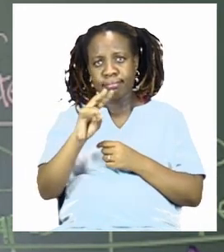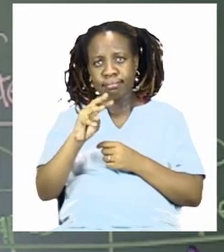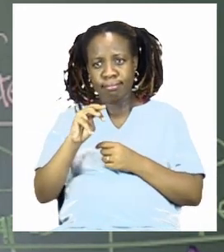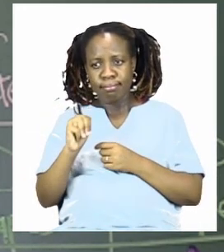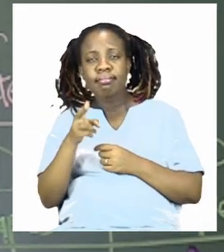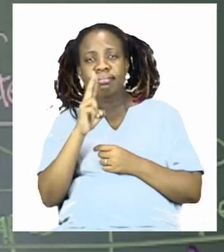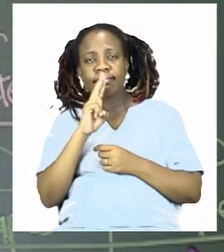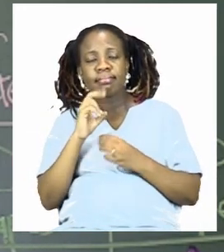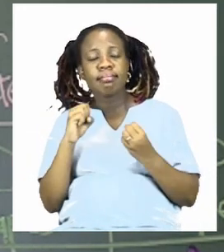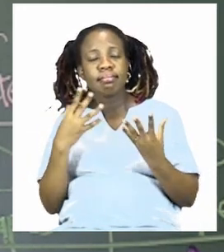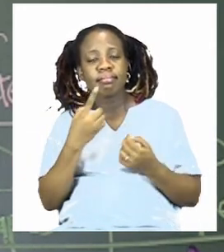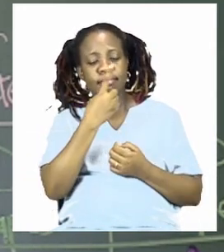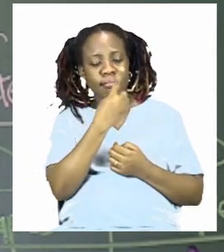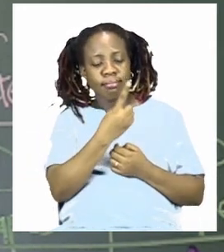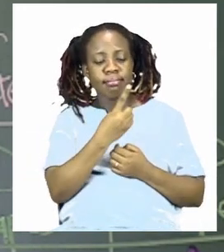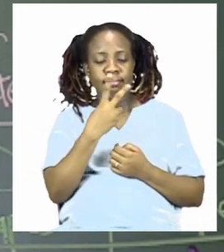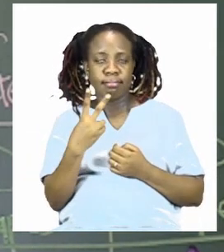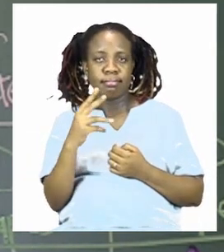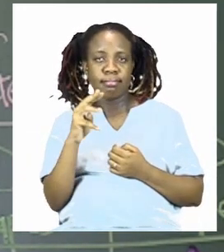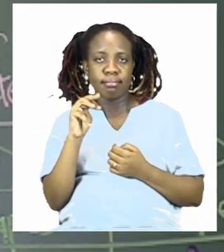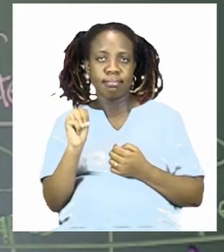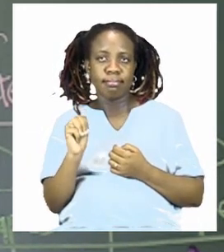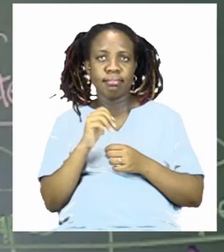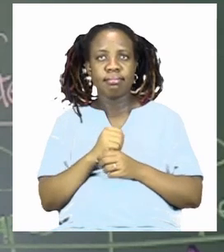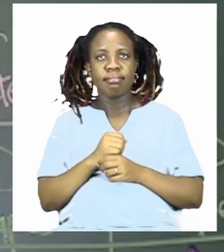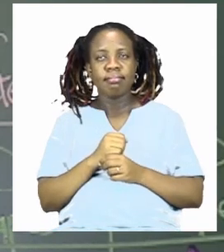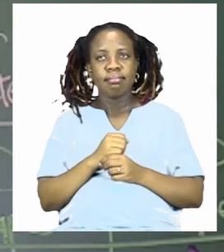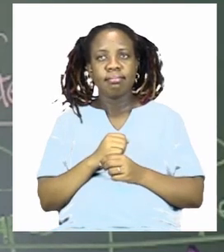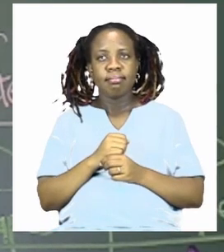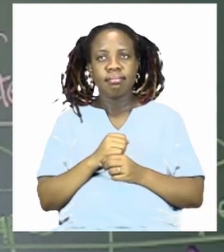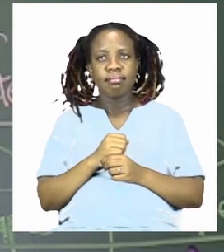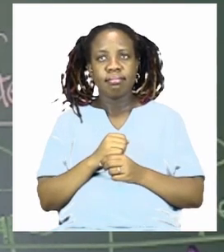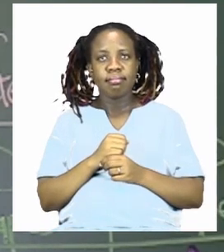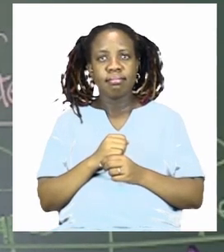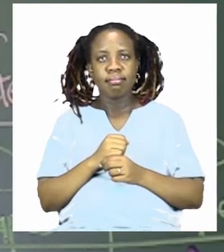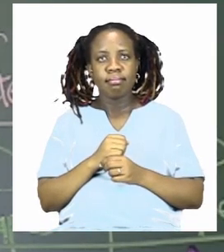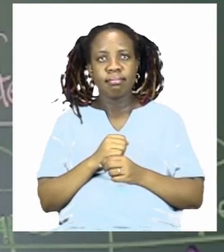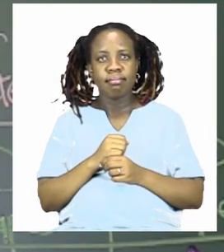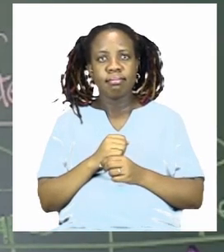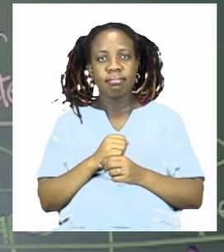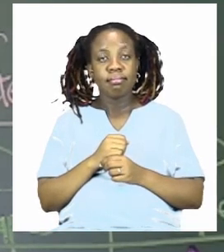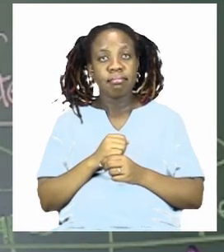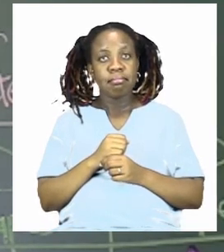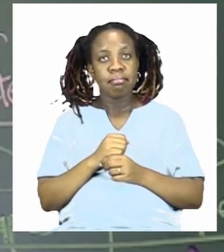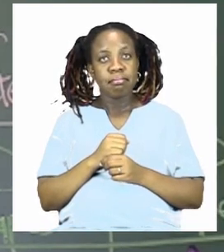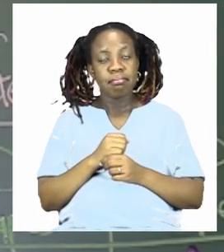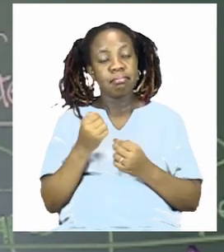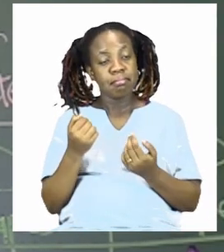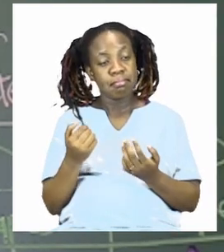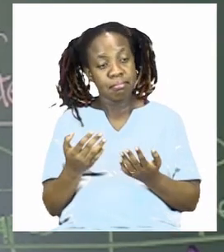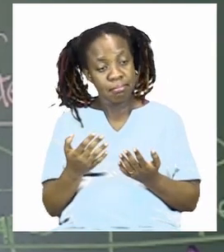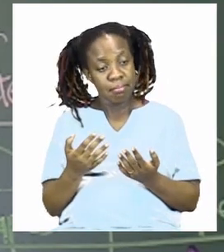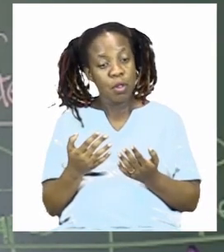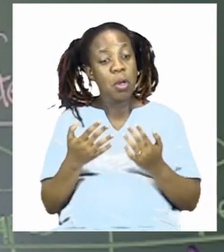meters. Now boys and girls, before I leave you to finish all these other sums and to measure